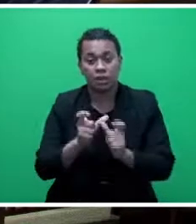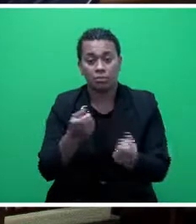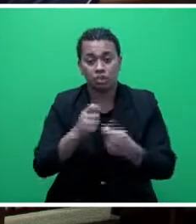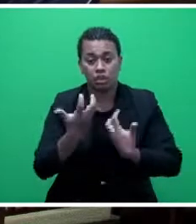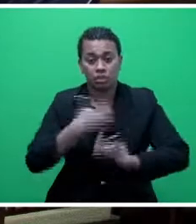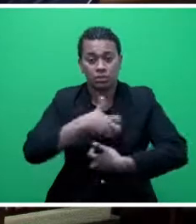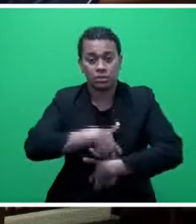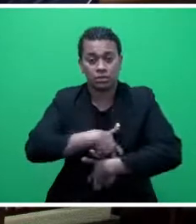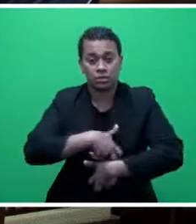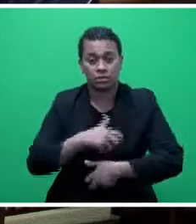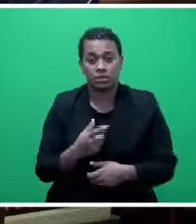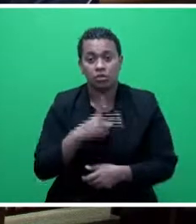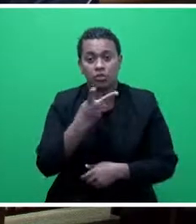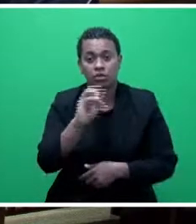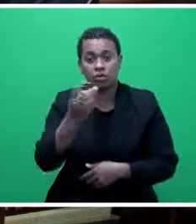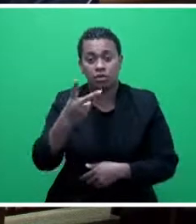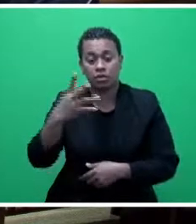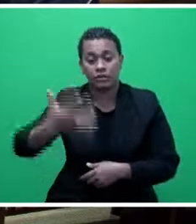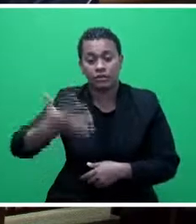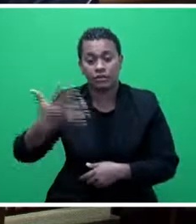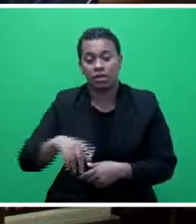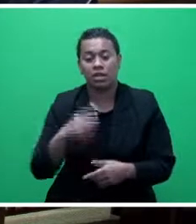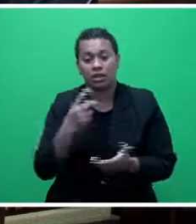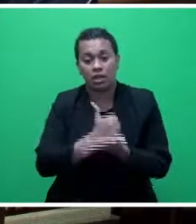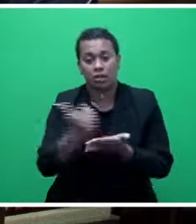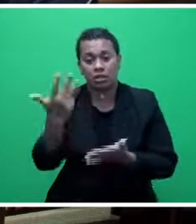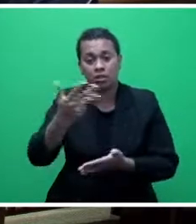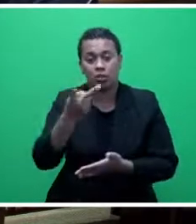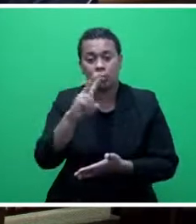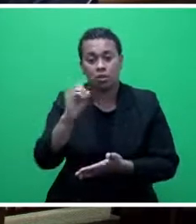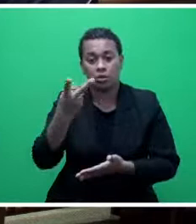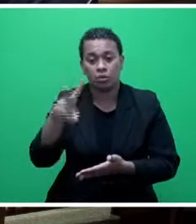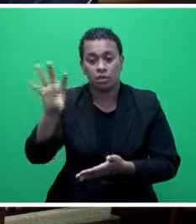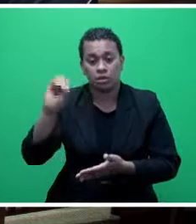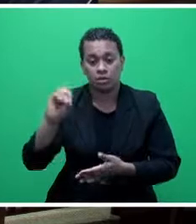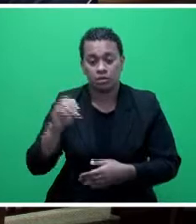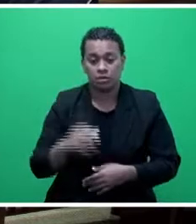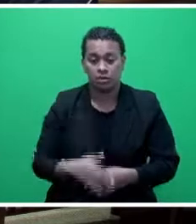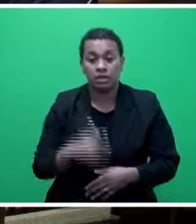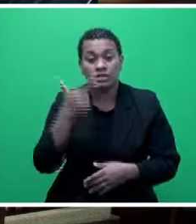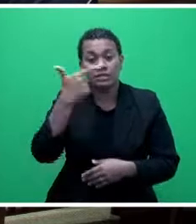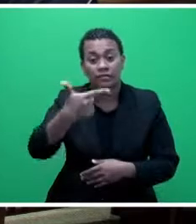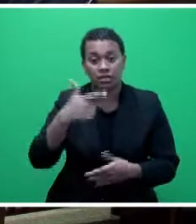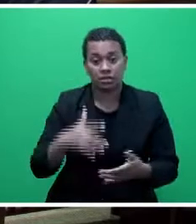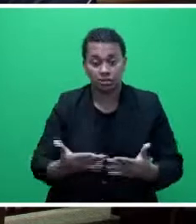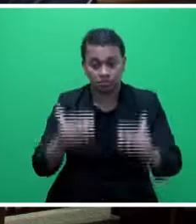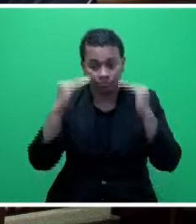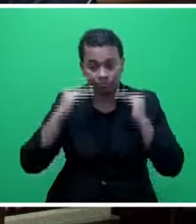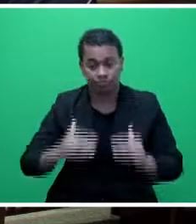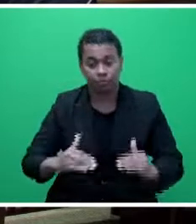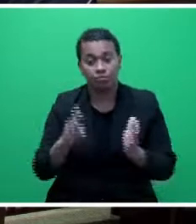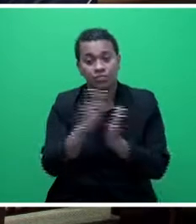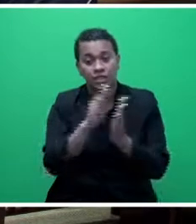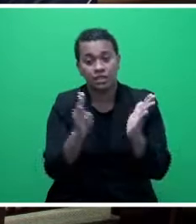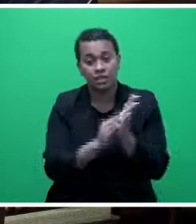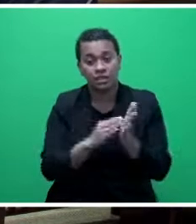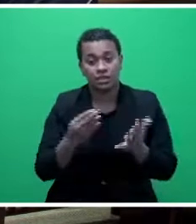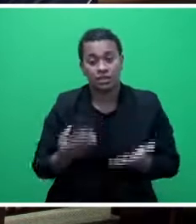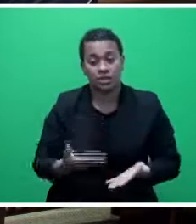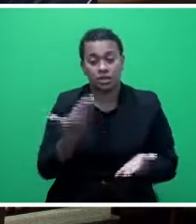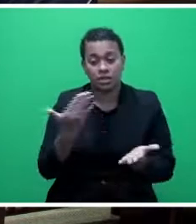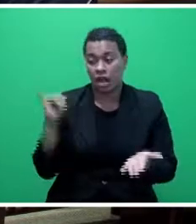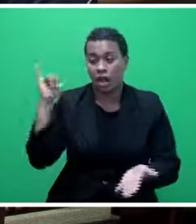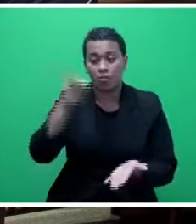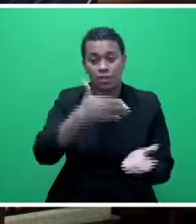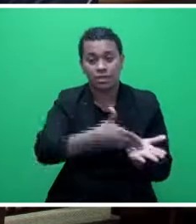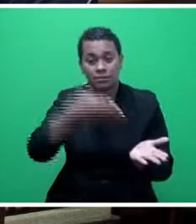Act 2015, Bill number 19 of 2020. 7. A bill for an act to amend the Airport Departure Tax